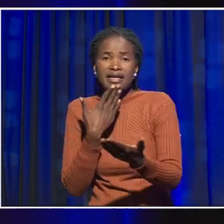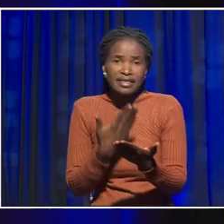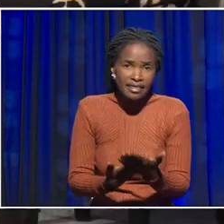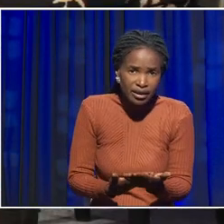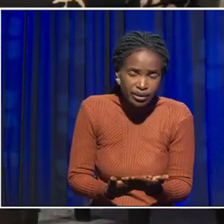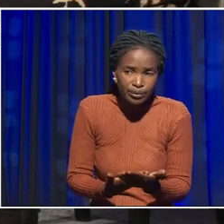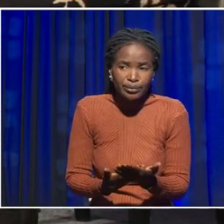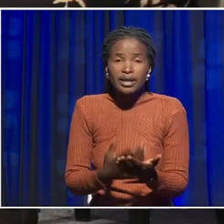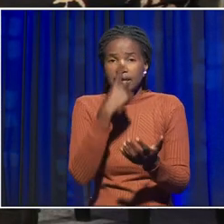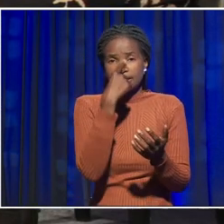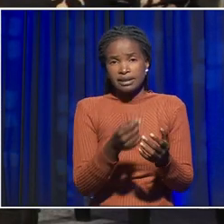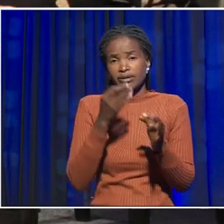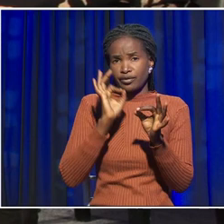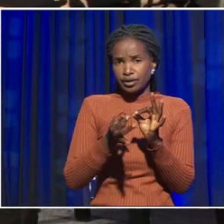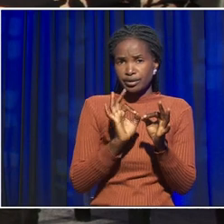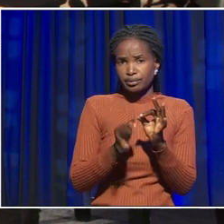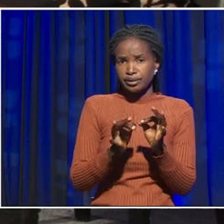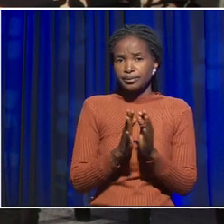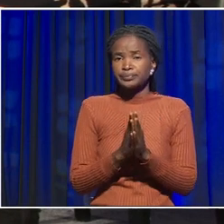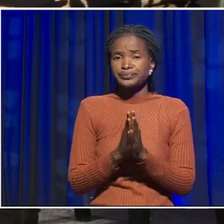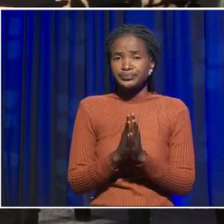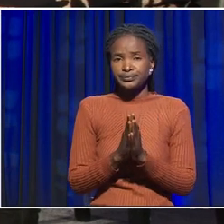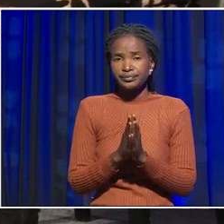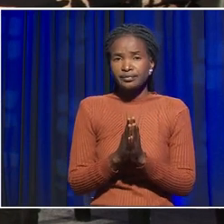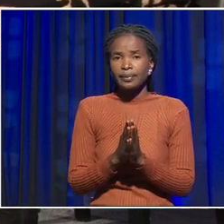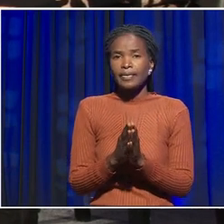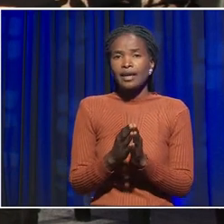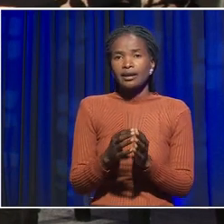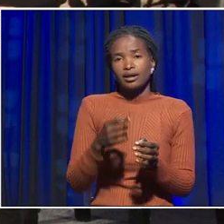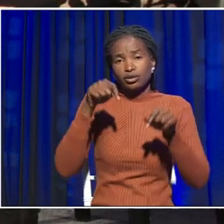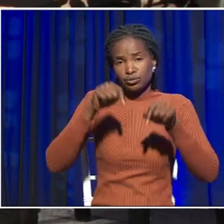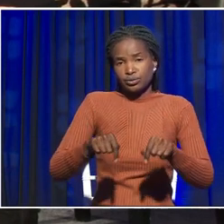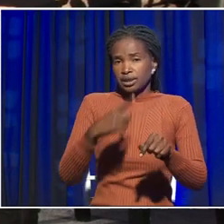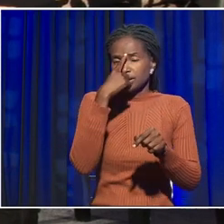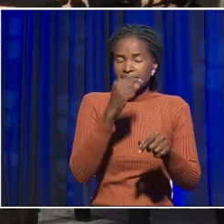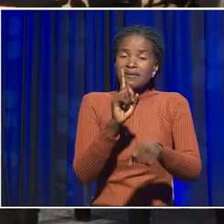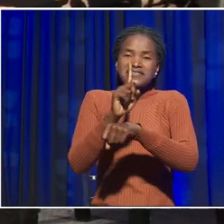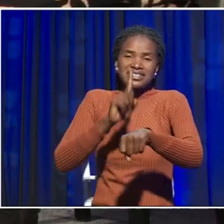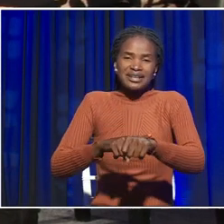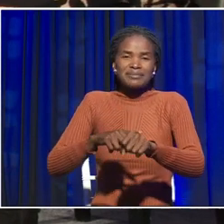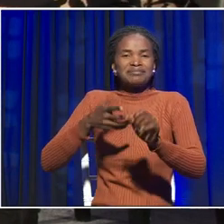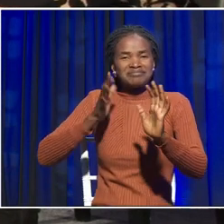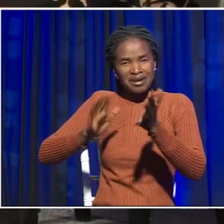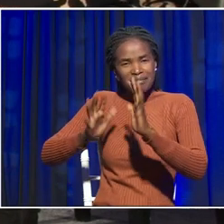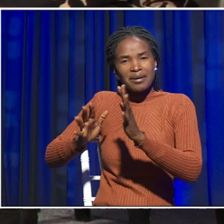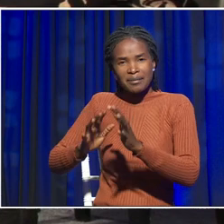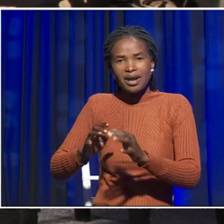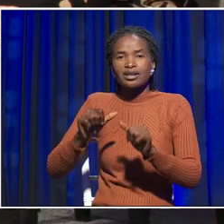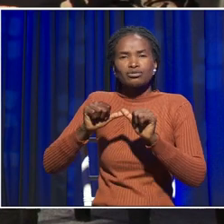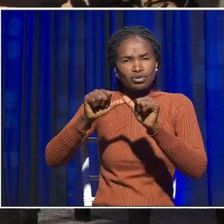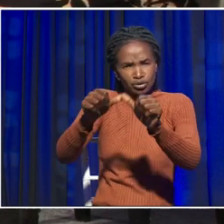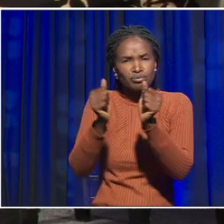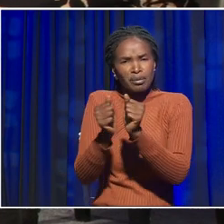thank Selma, who has been today first time with us and will be with us going